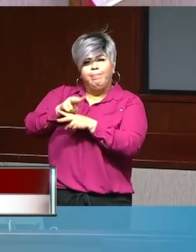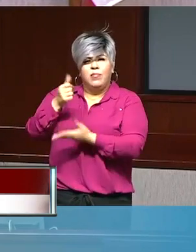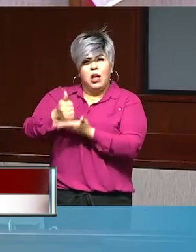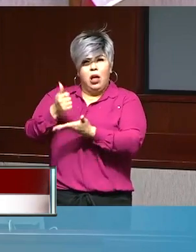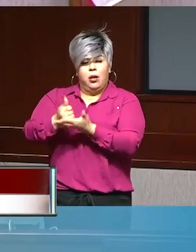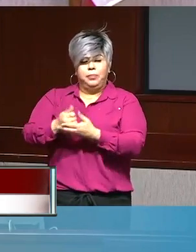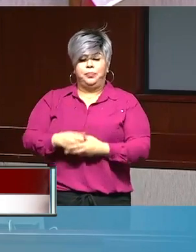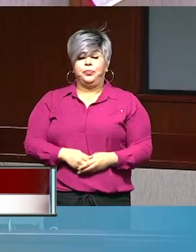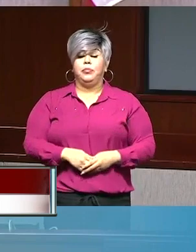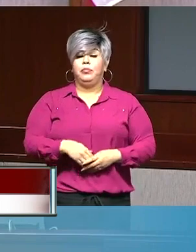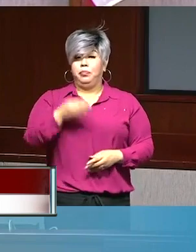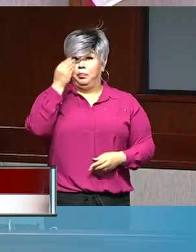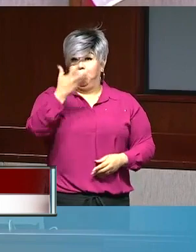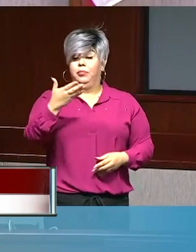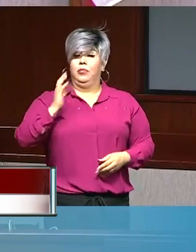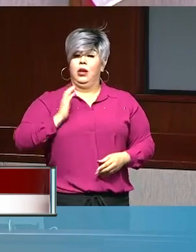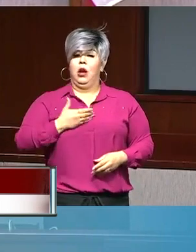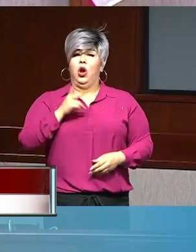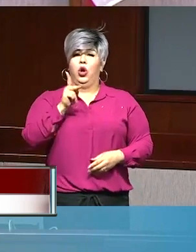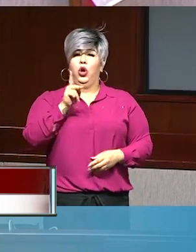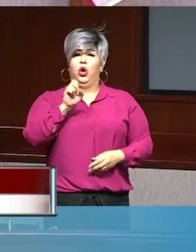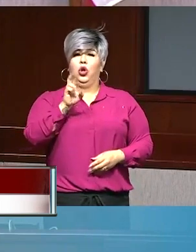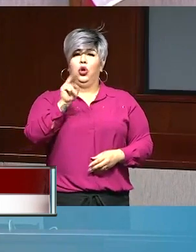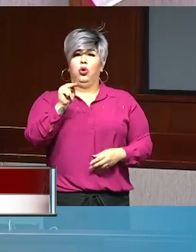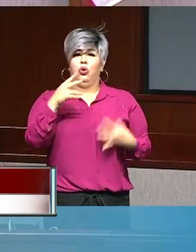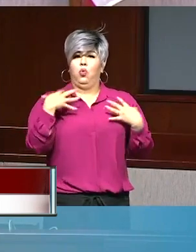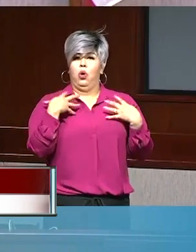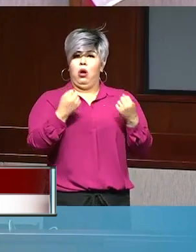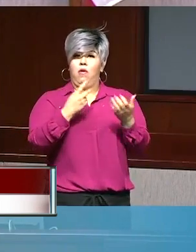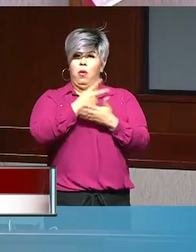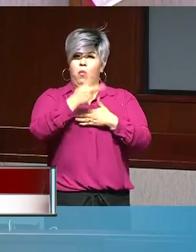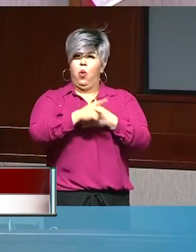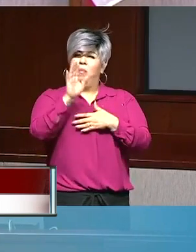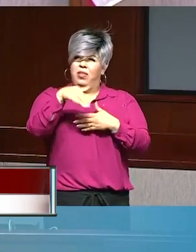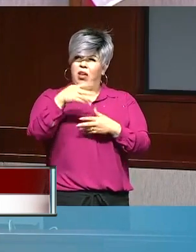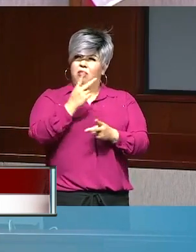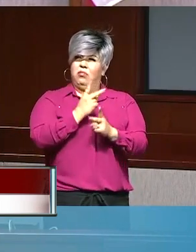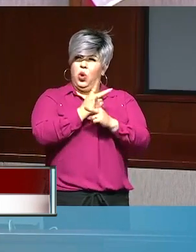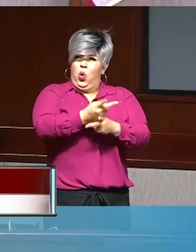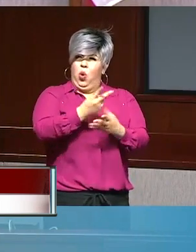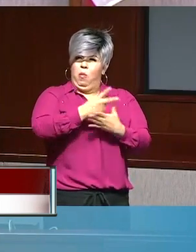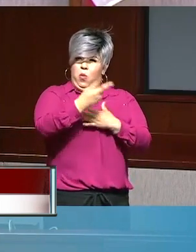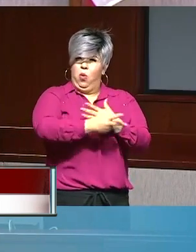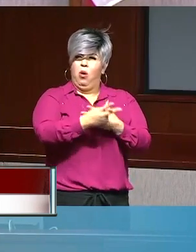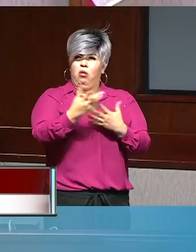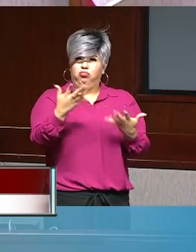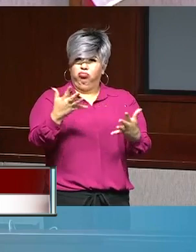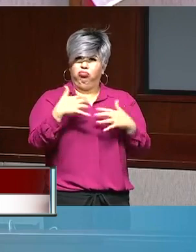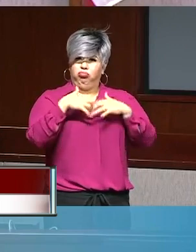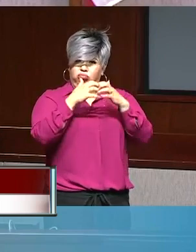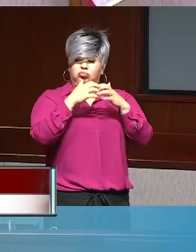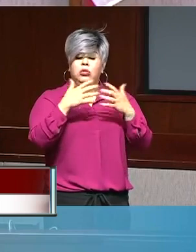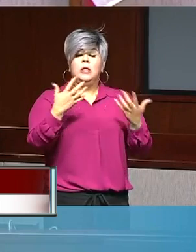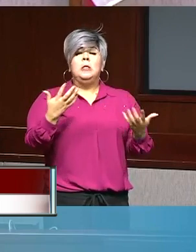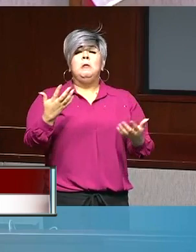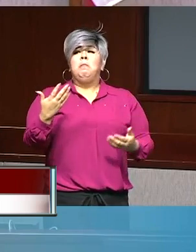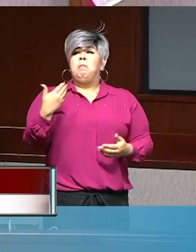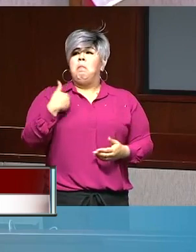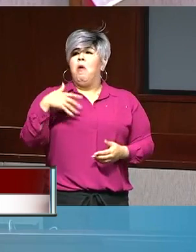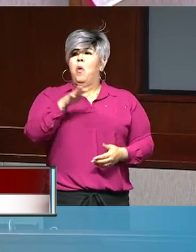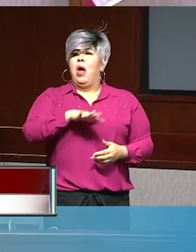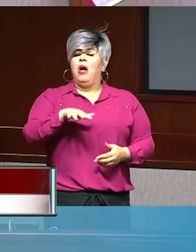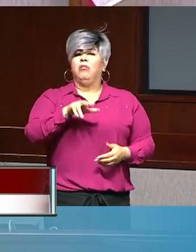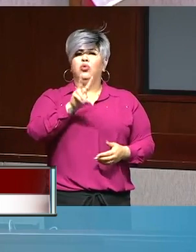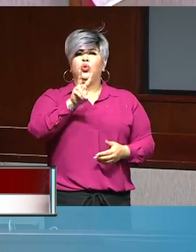I wanted to make a couple of comments about that. The forgivable loan program that we are doing, we're at about